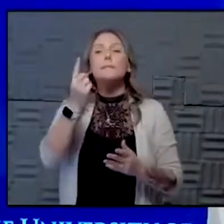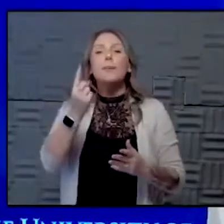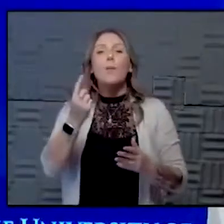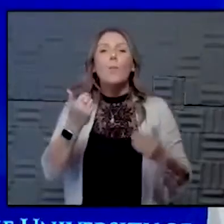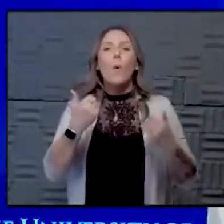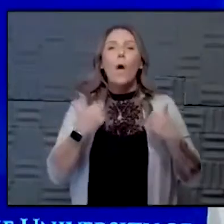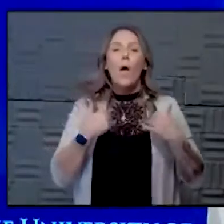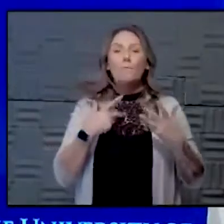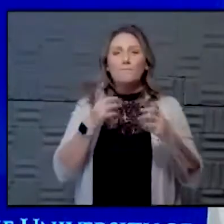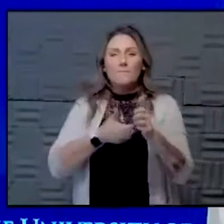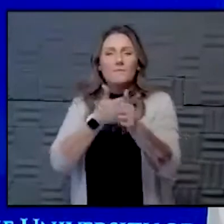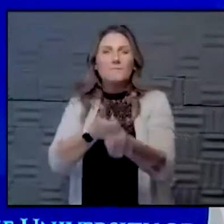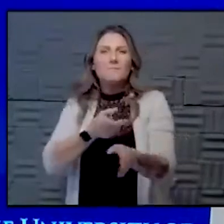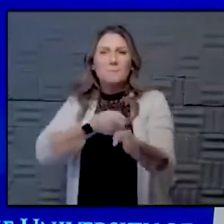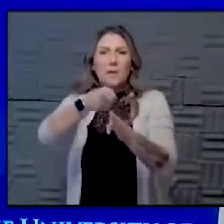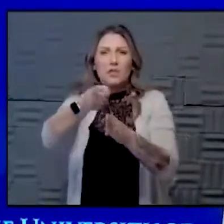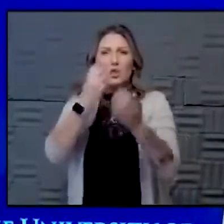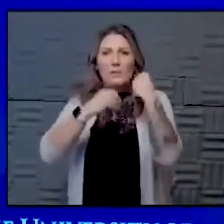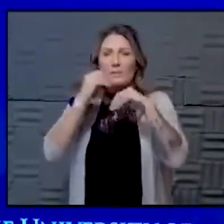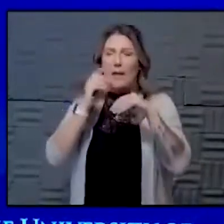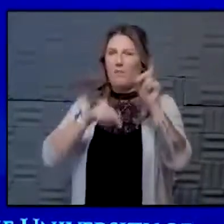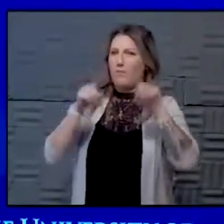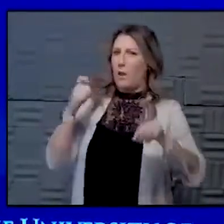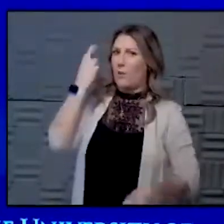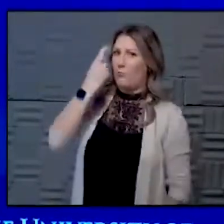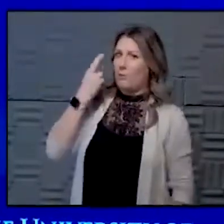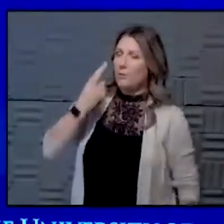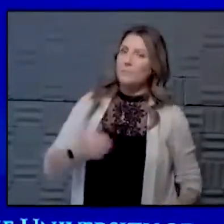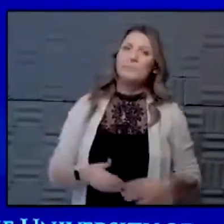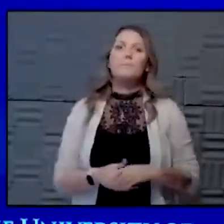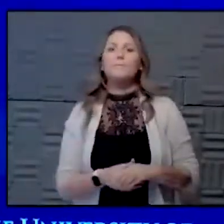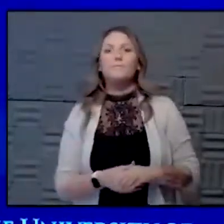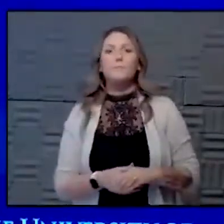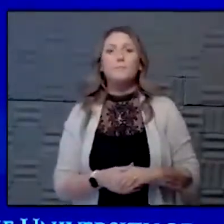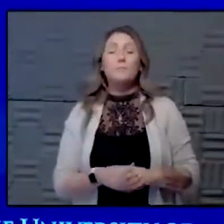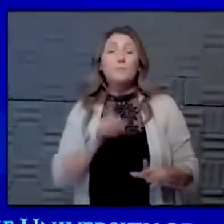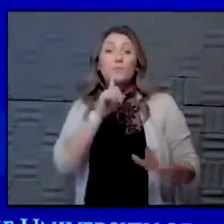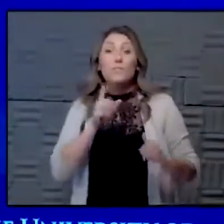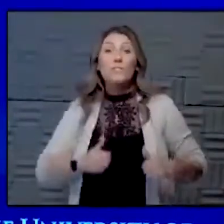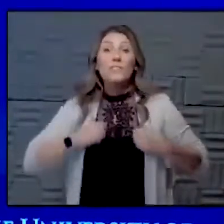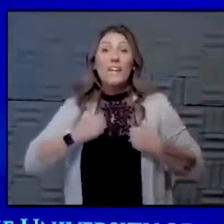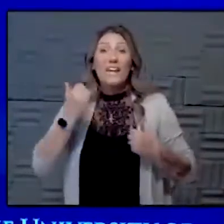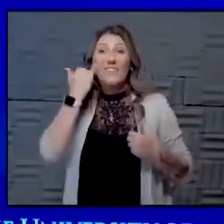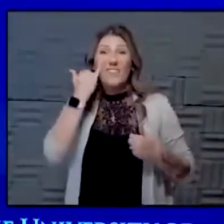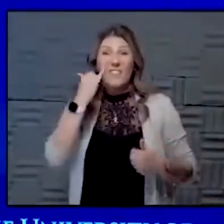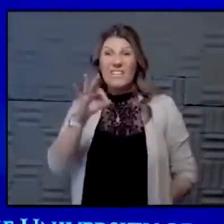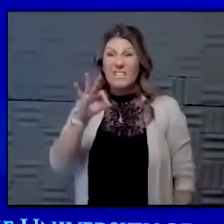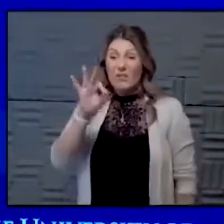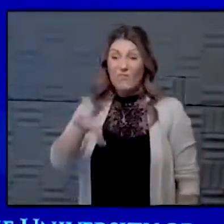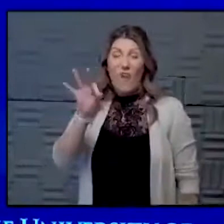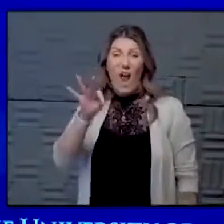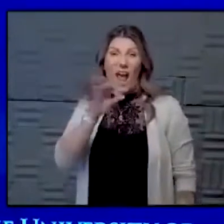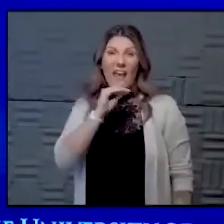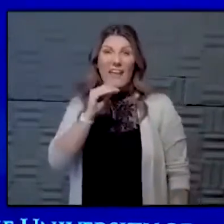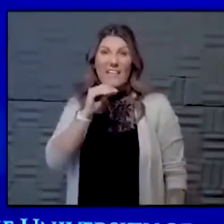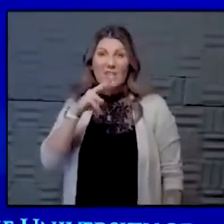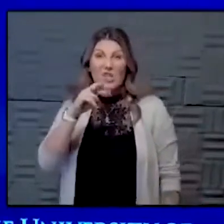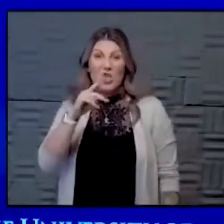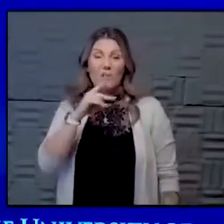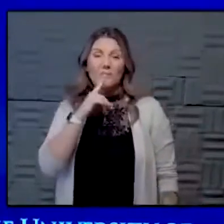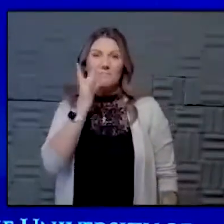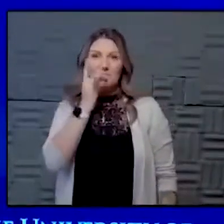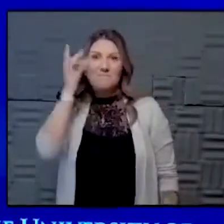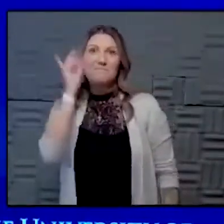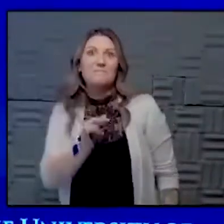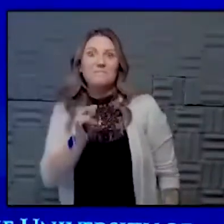have to follow some specialized diets for some different reasons, here's the reality. If it's fried and it's salty and it tastes really good, it's probably not